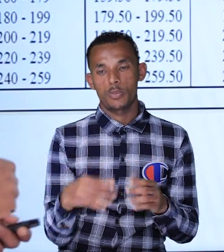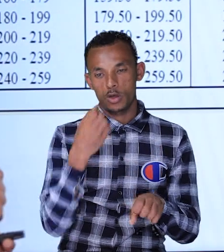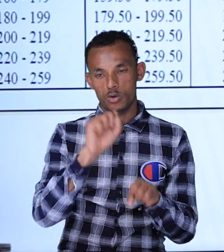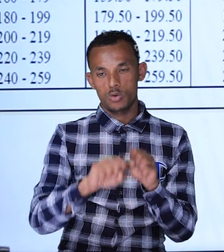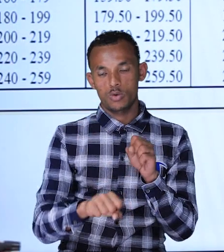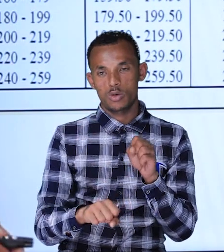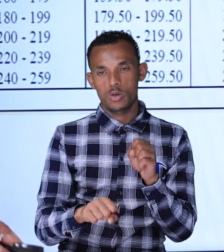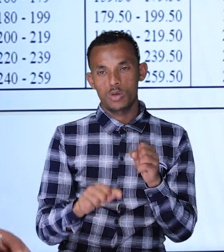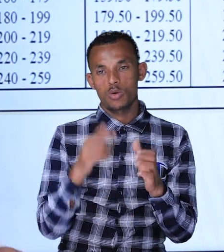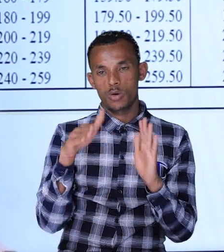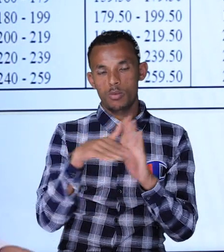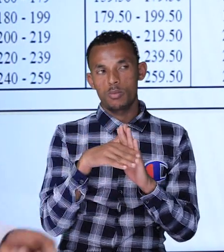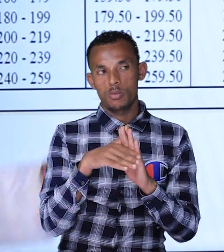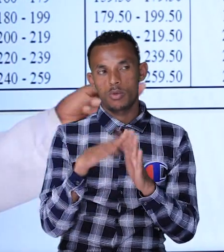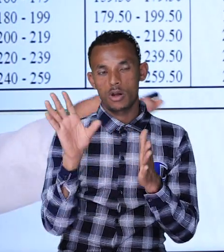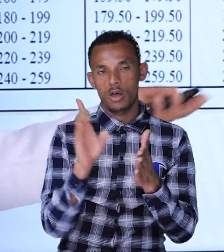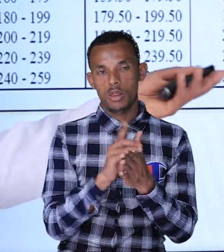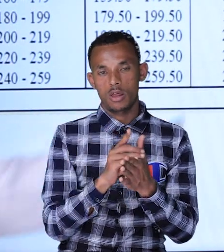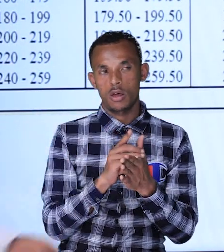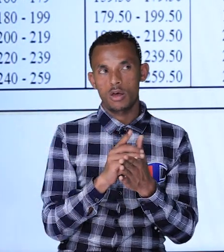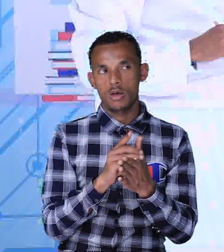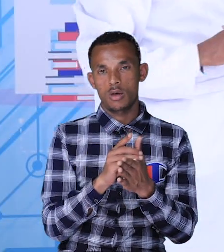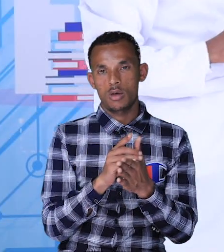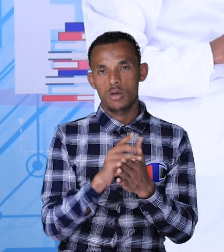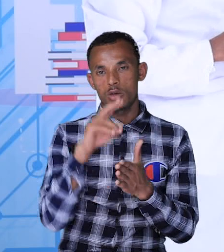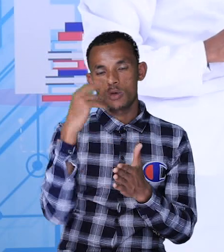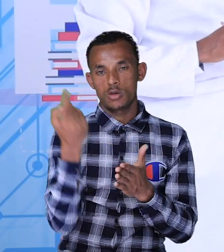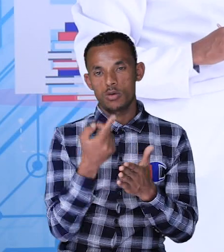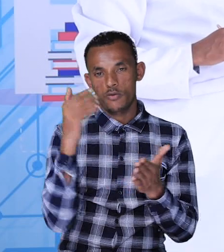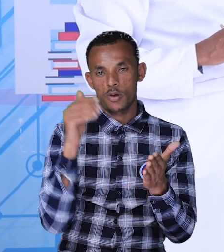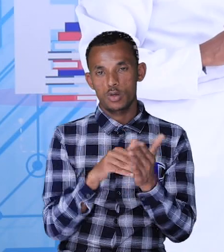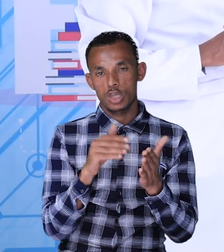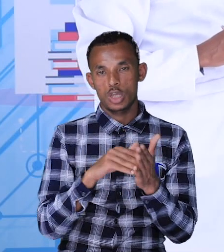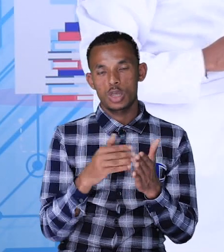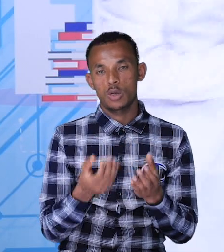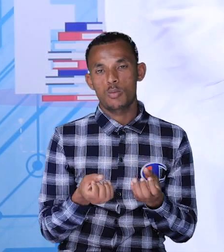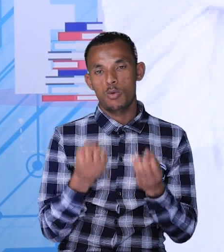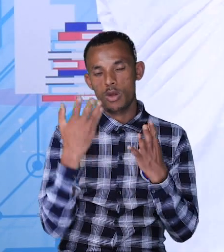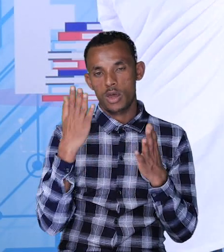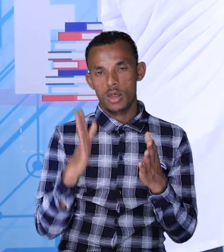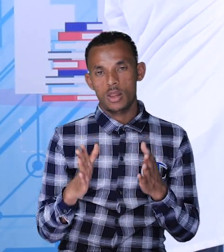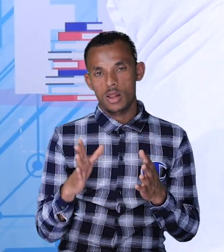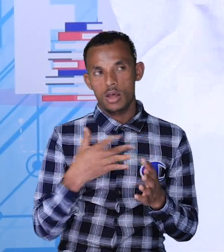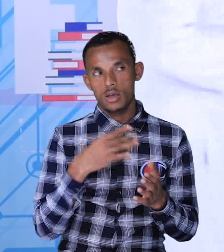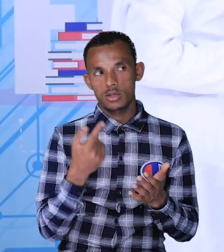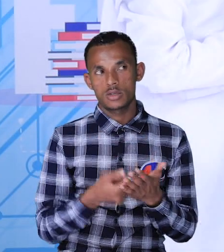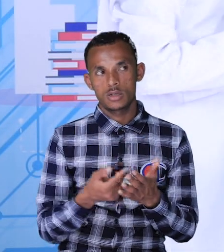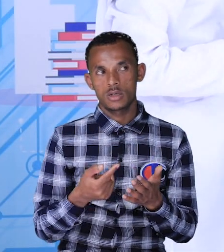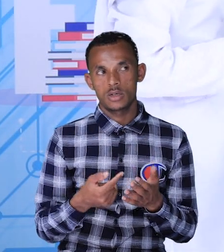So you represent a data using frequency polygon like this. So